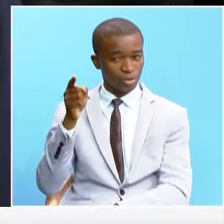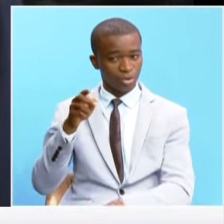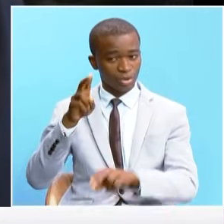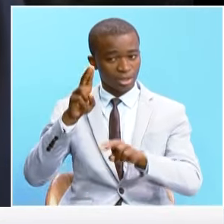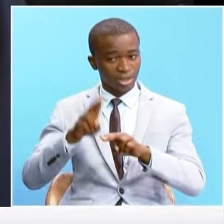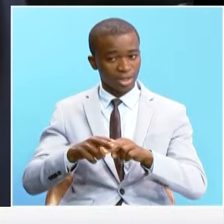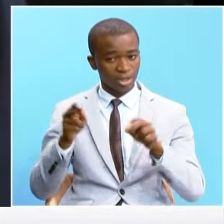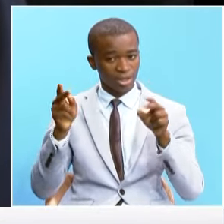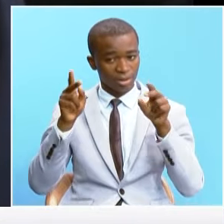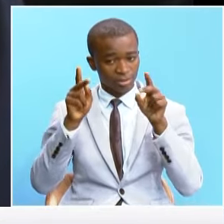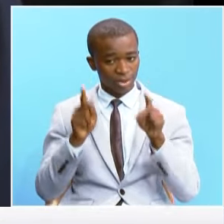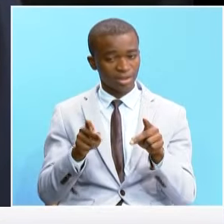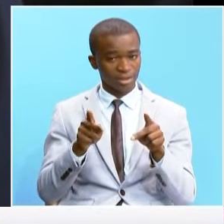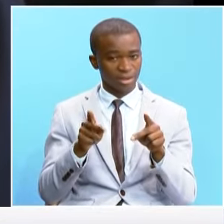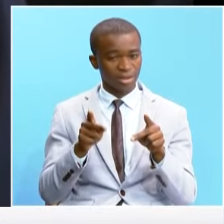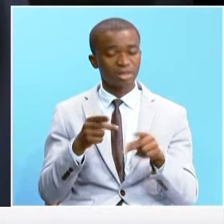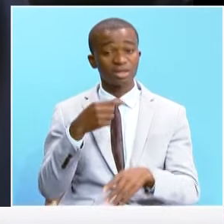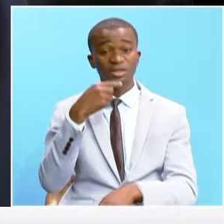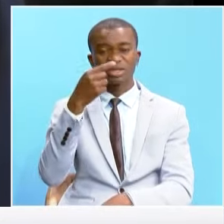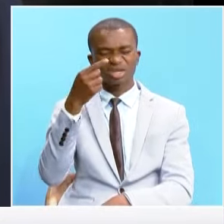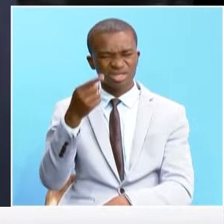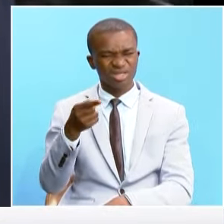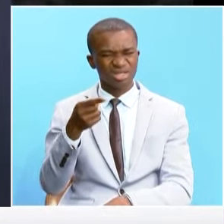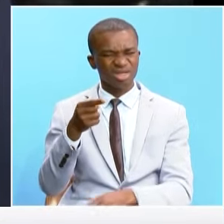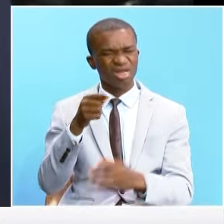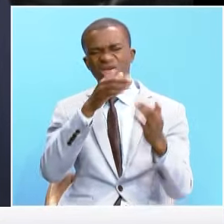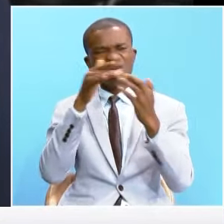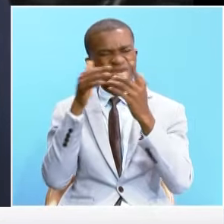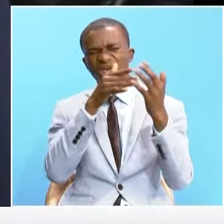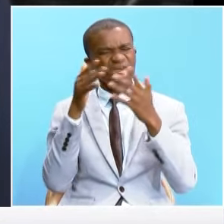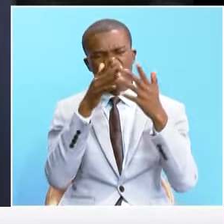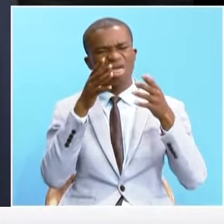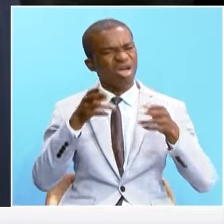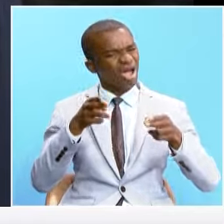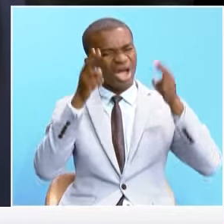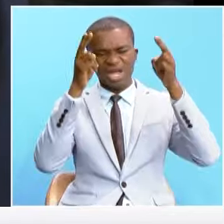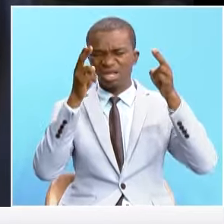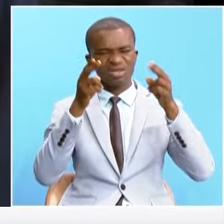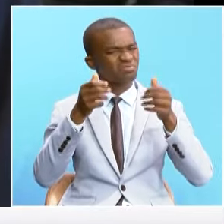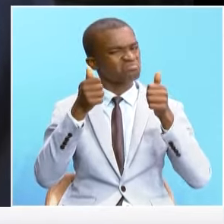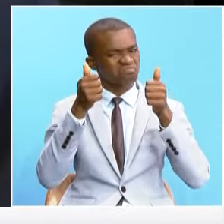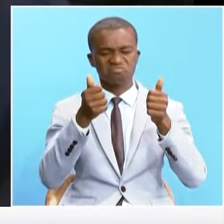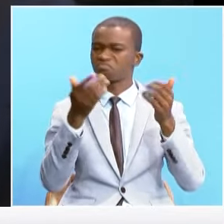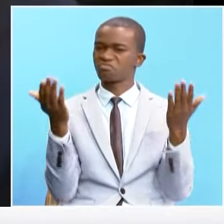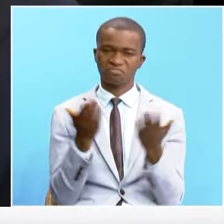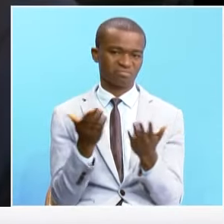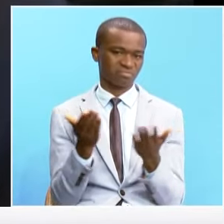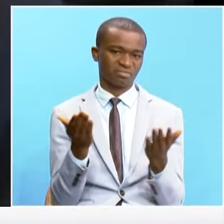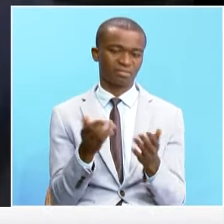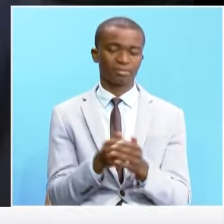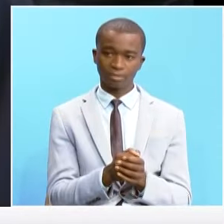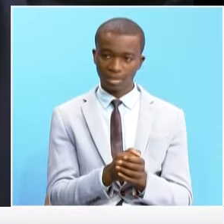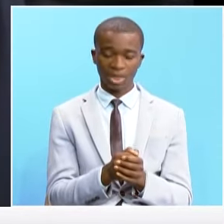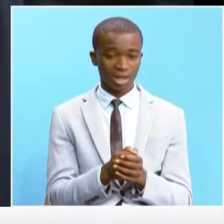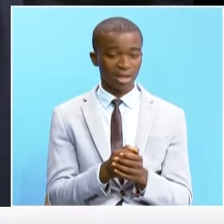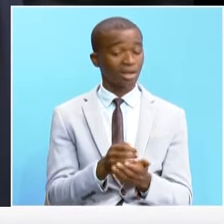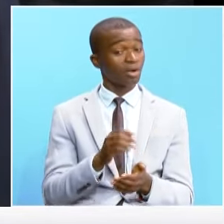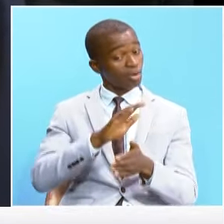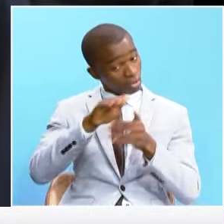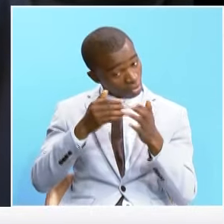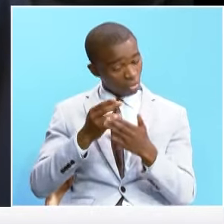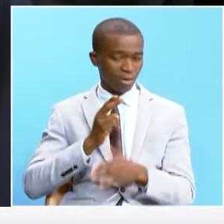JPC, shared concerns on the rising conflict in the region. Chairperson, we are all aware that the growing threat